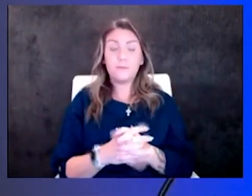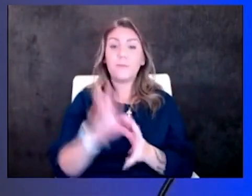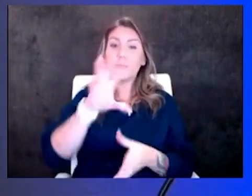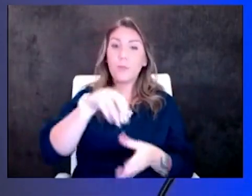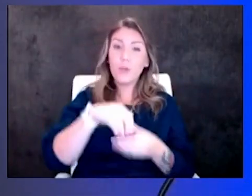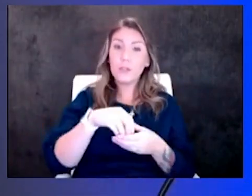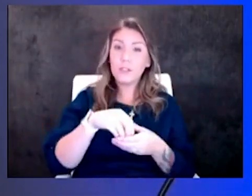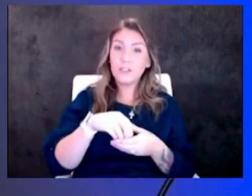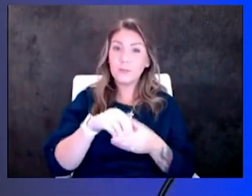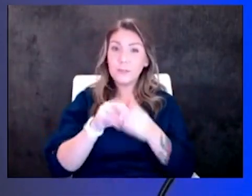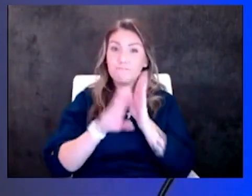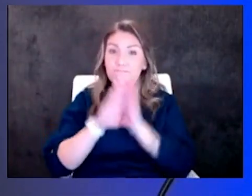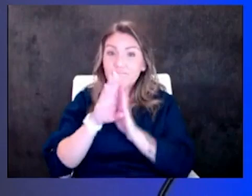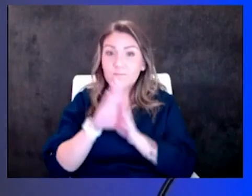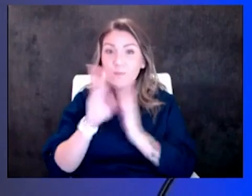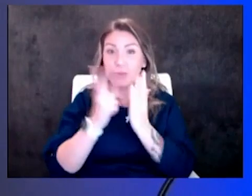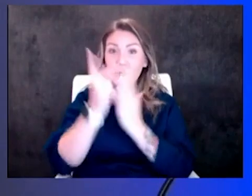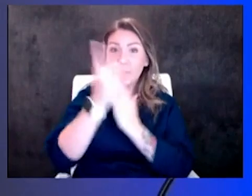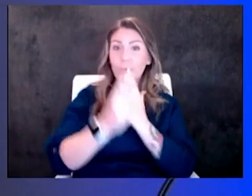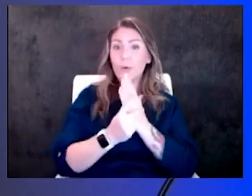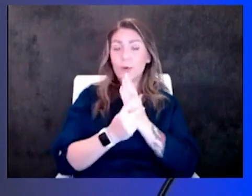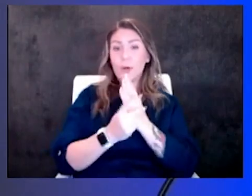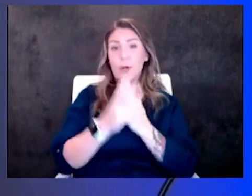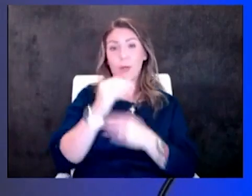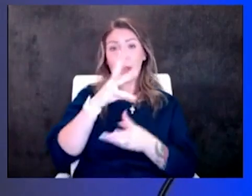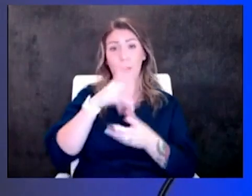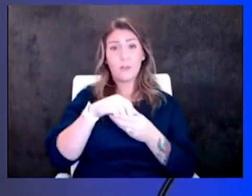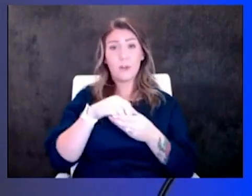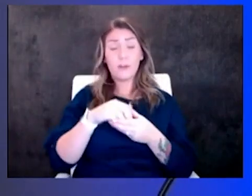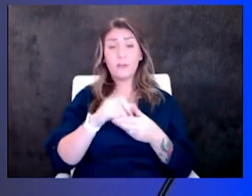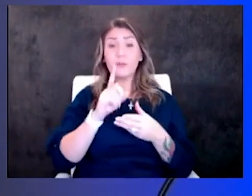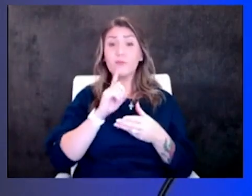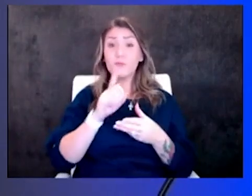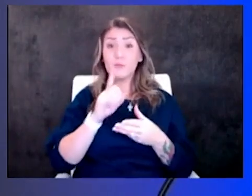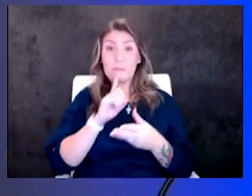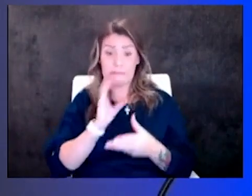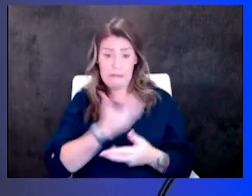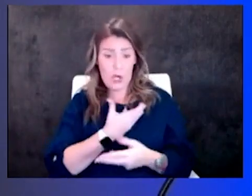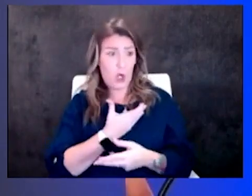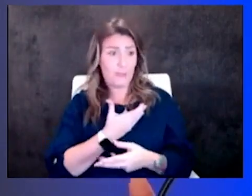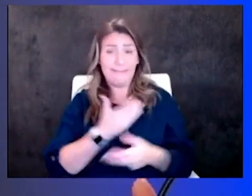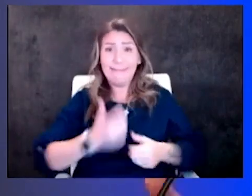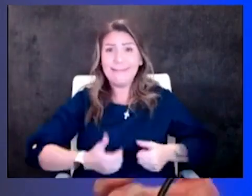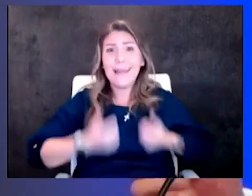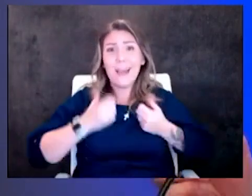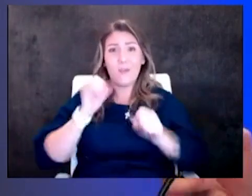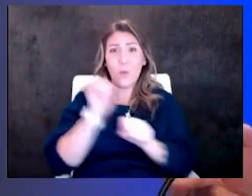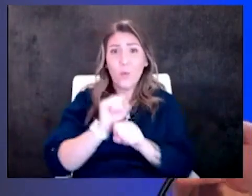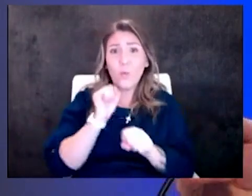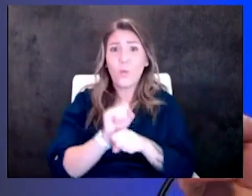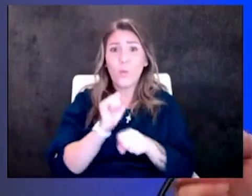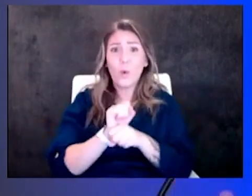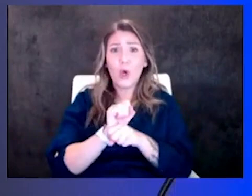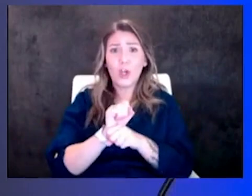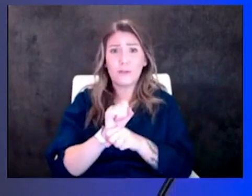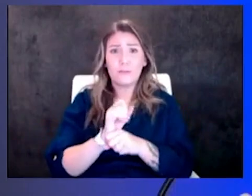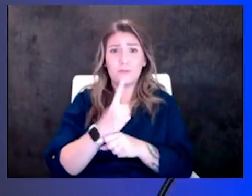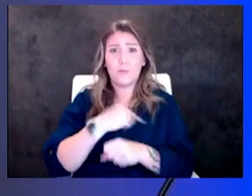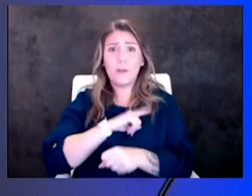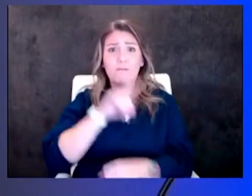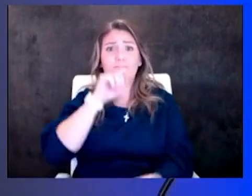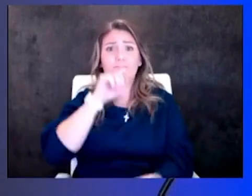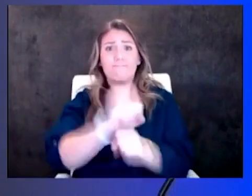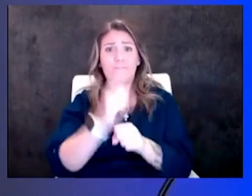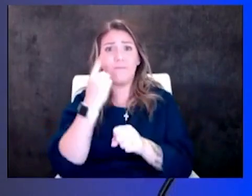program and engaged, really our life's work in this, to be honest with you, I think it feels like not something